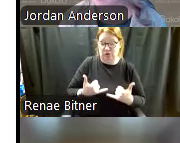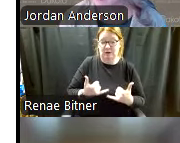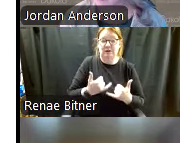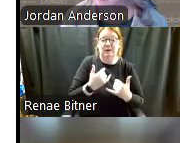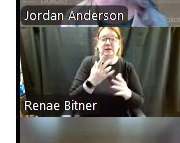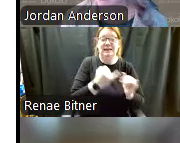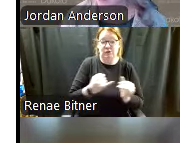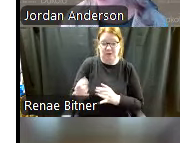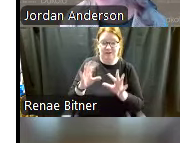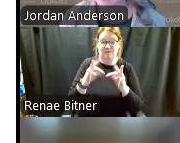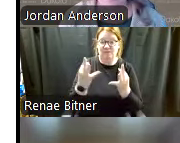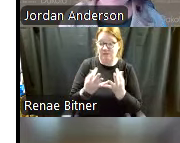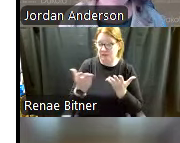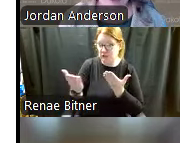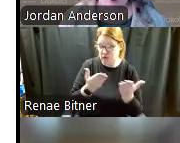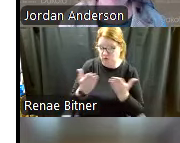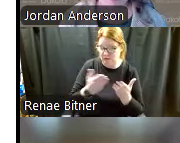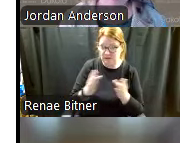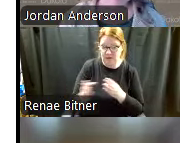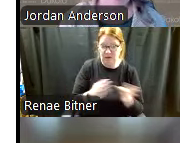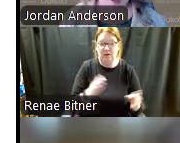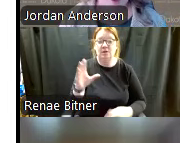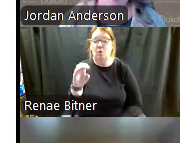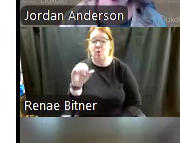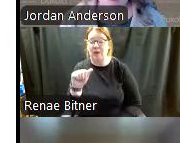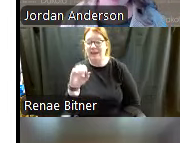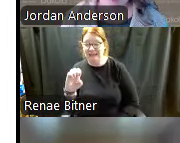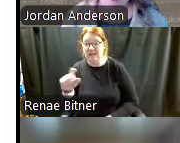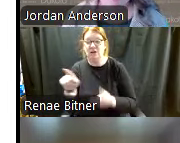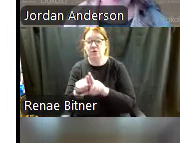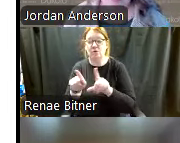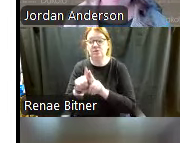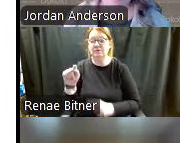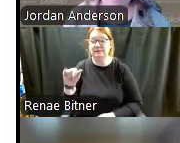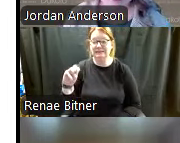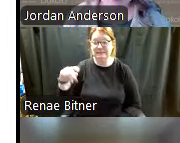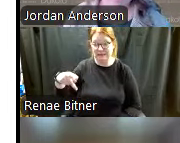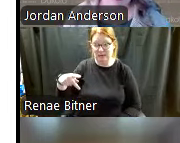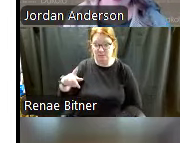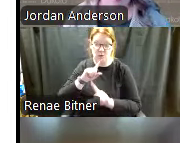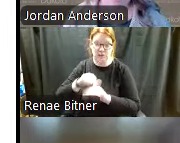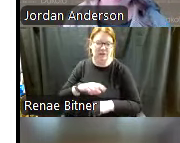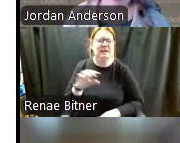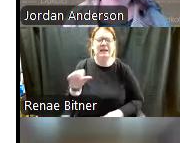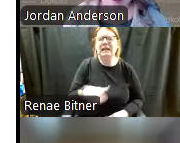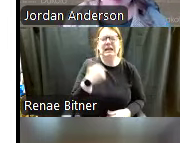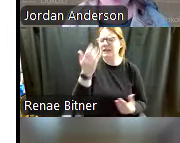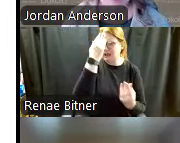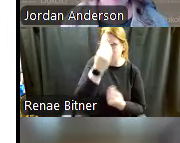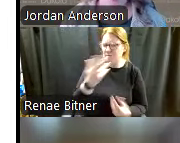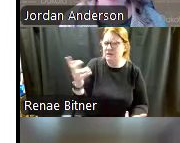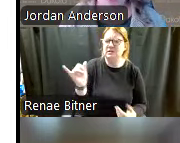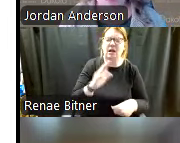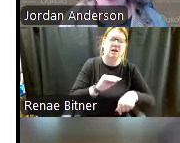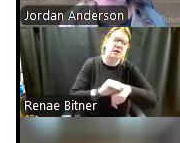plan, OAE and tympanogram results if they have them, and then any other pertinent information such as